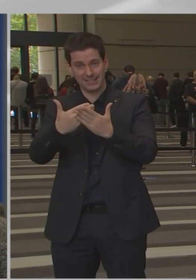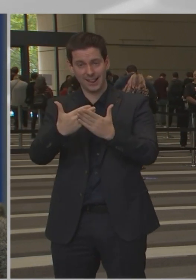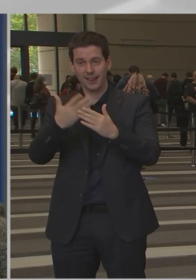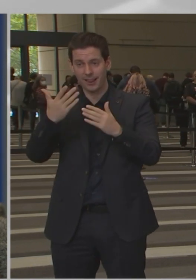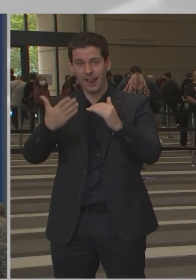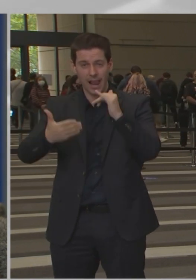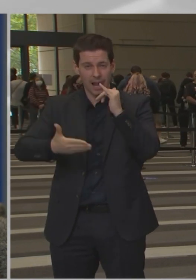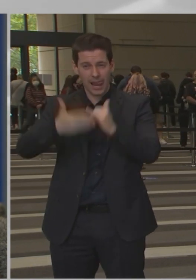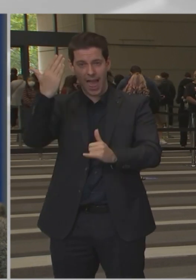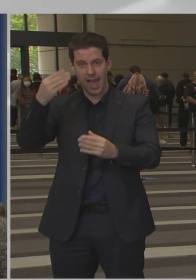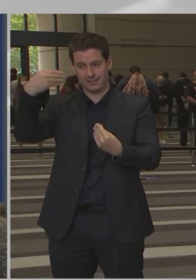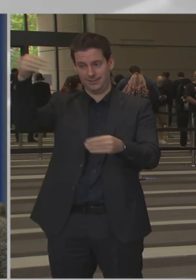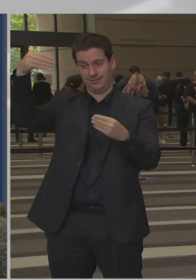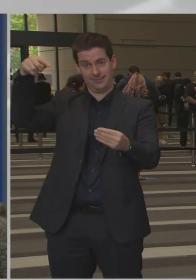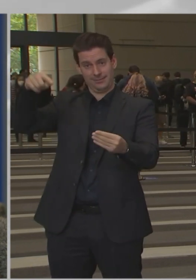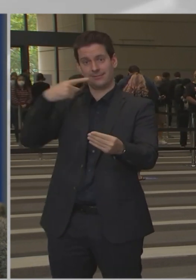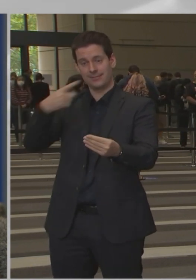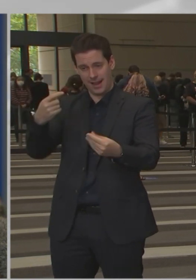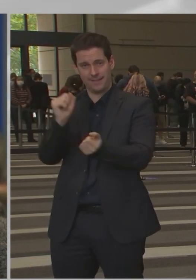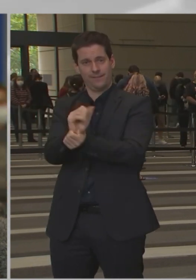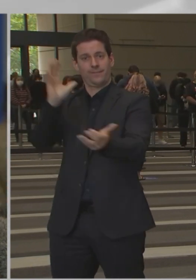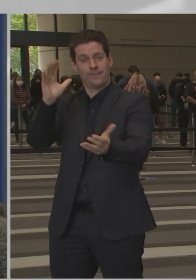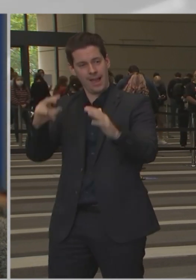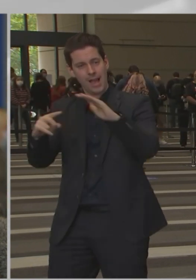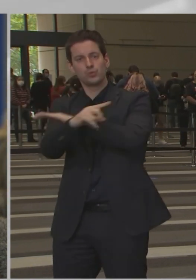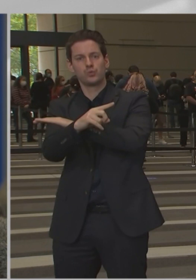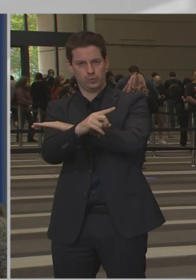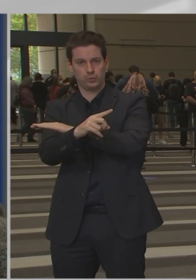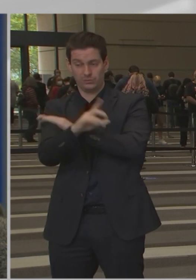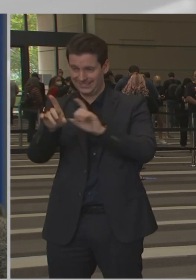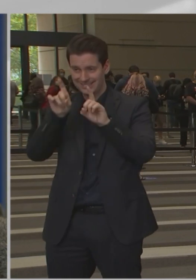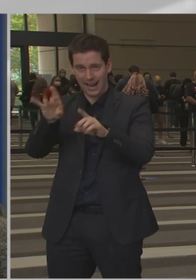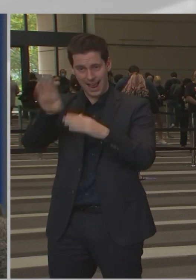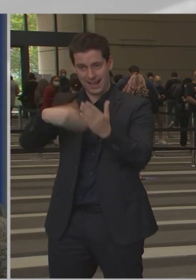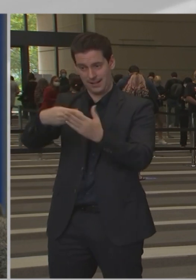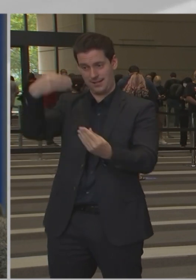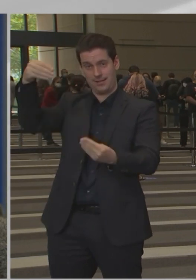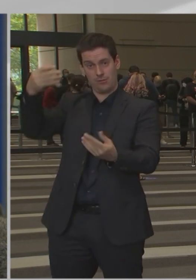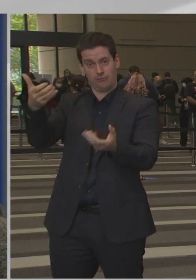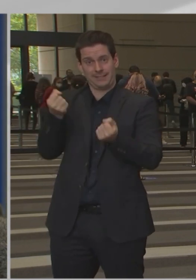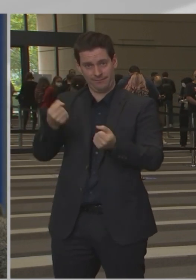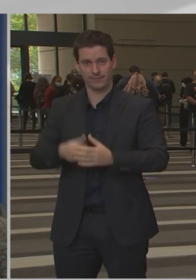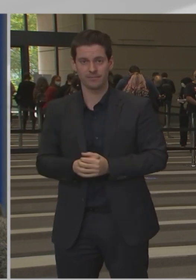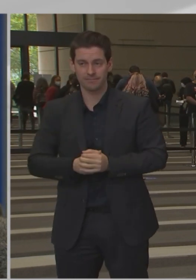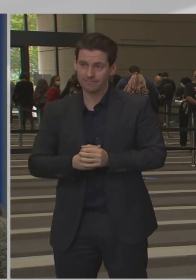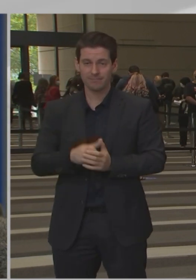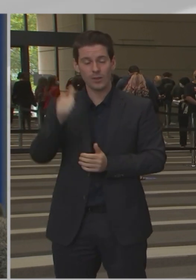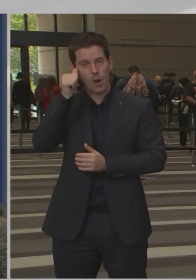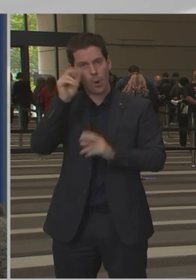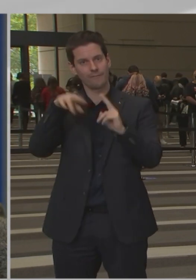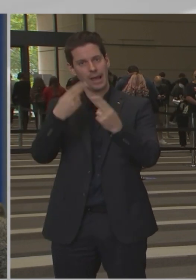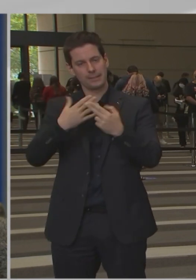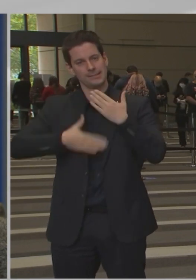finished. And I know it's tough on families. A couple of my sisters and their families, they're doing home quarantine at the moment as well. So